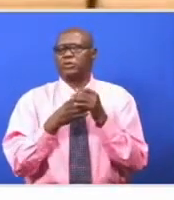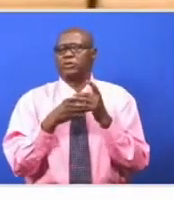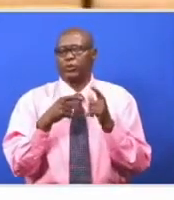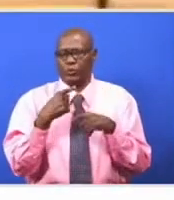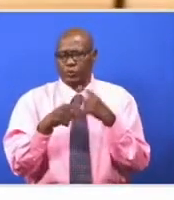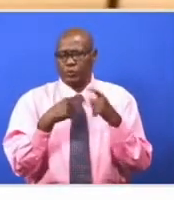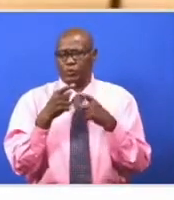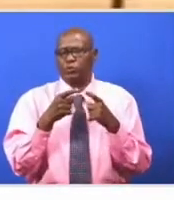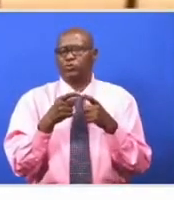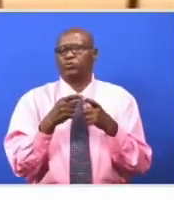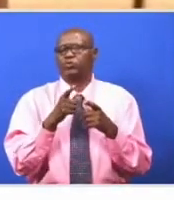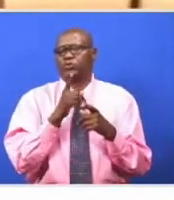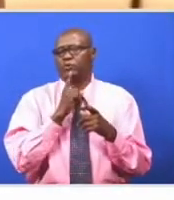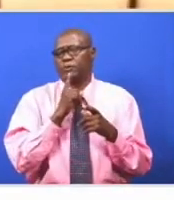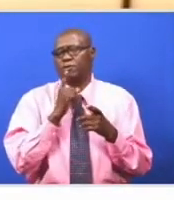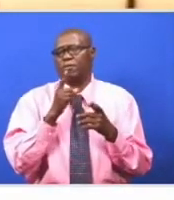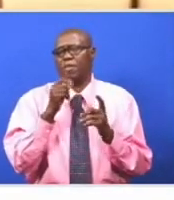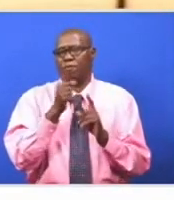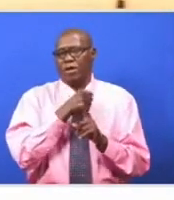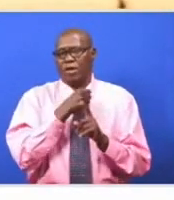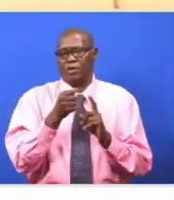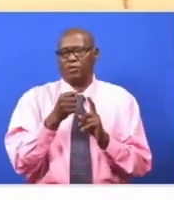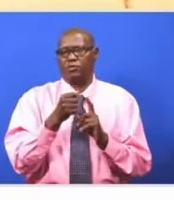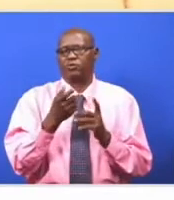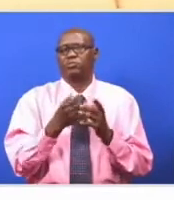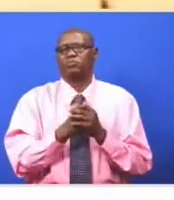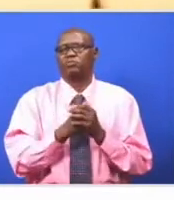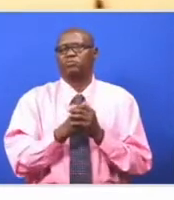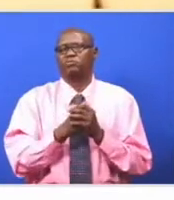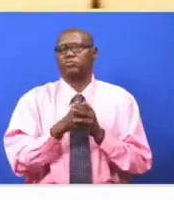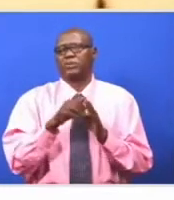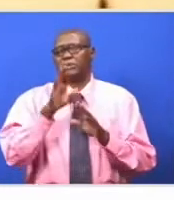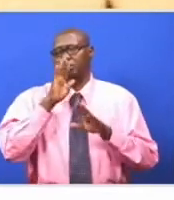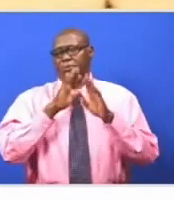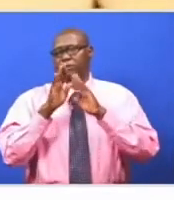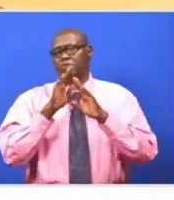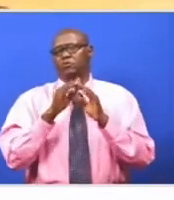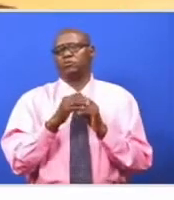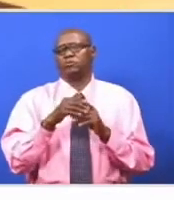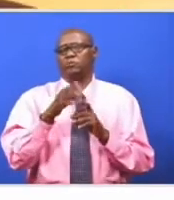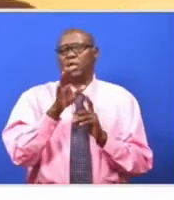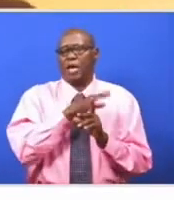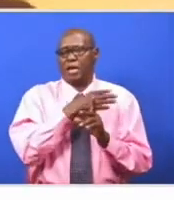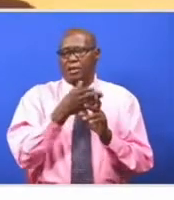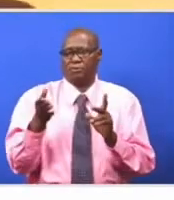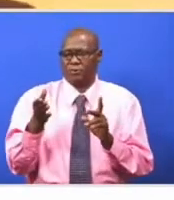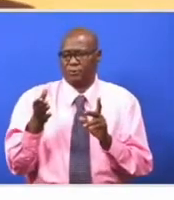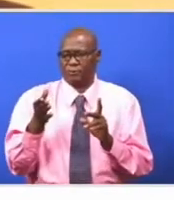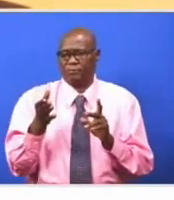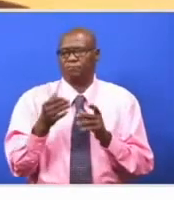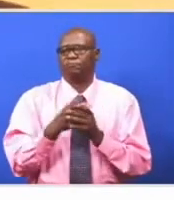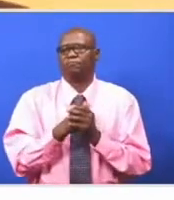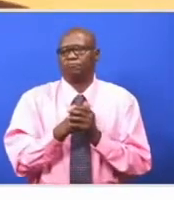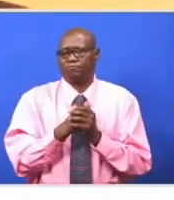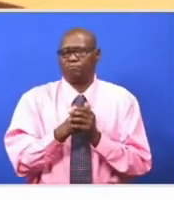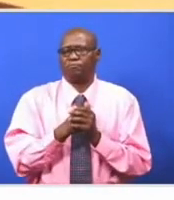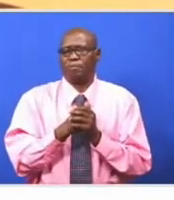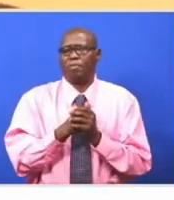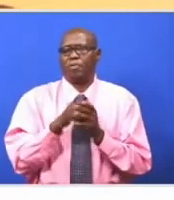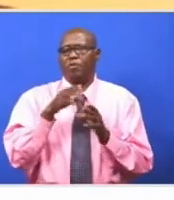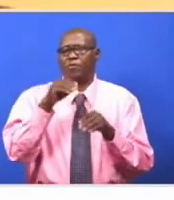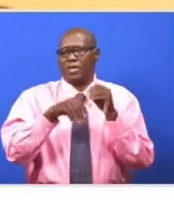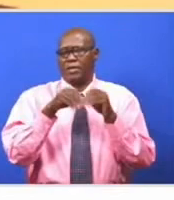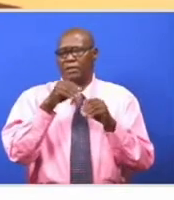to decry the violence, intimidation, harassment, threats, and intimidation of